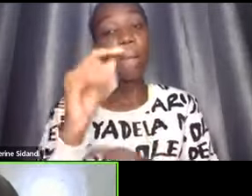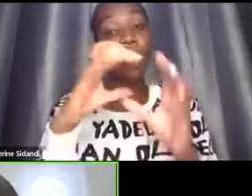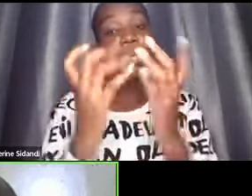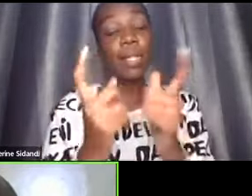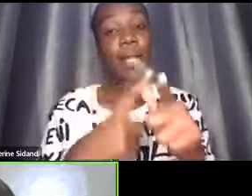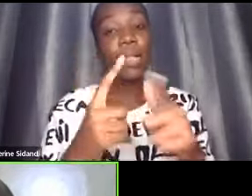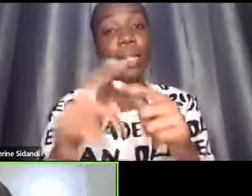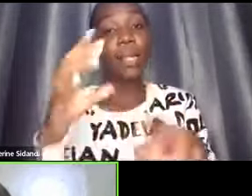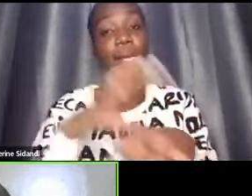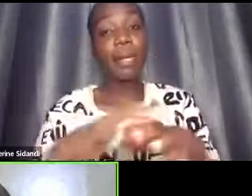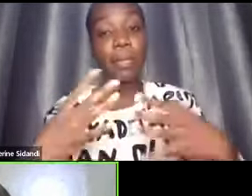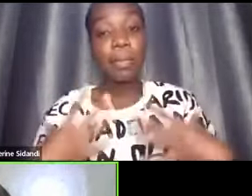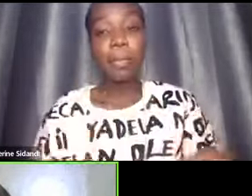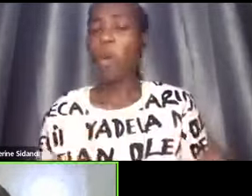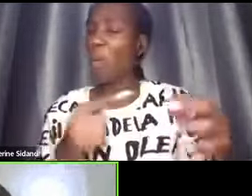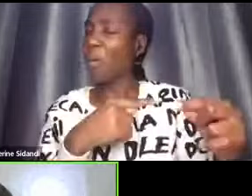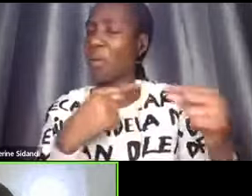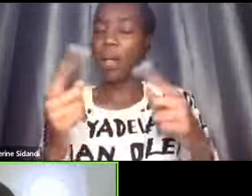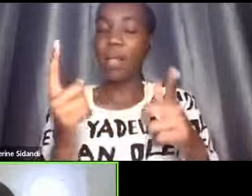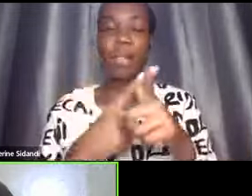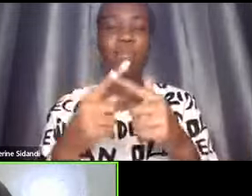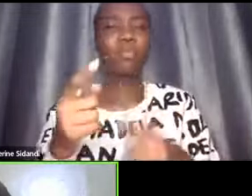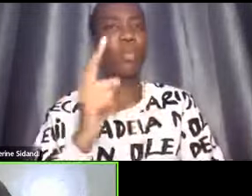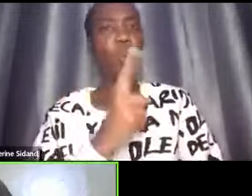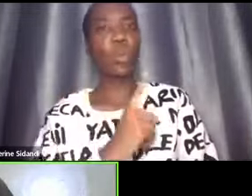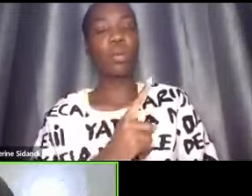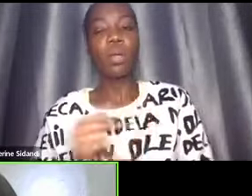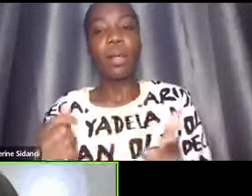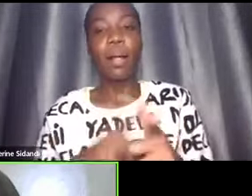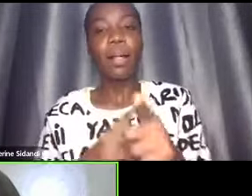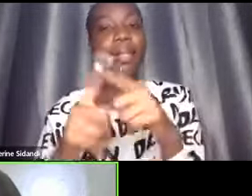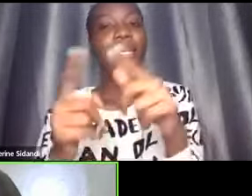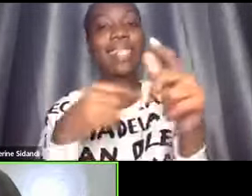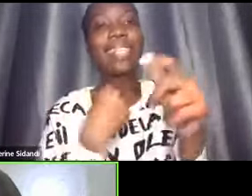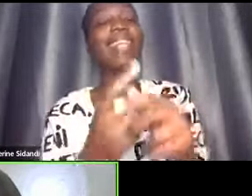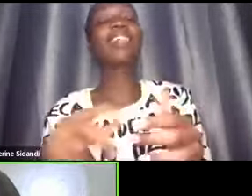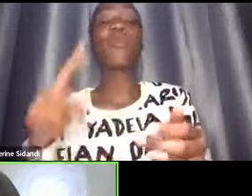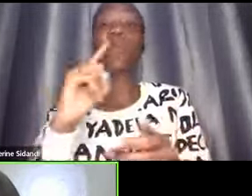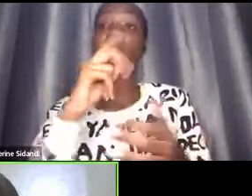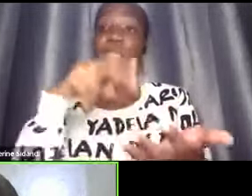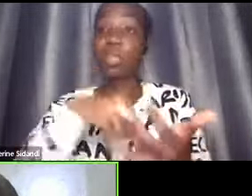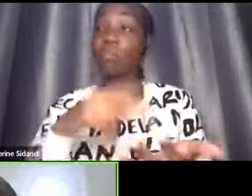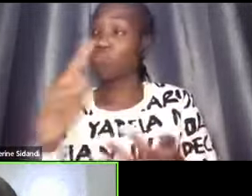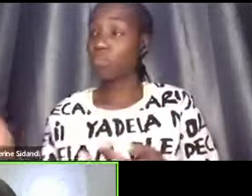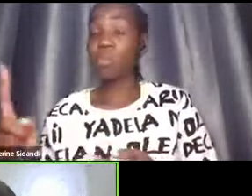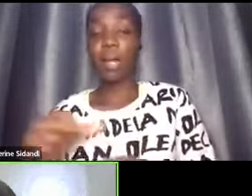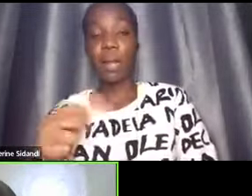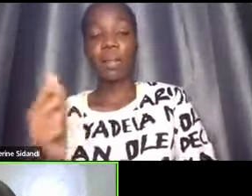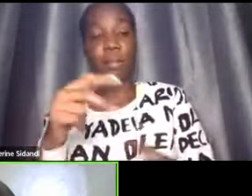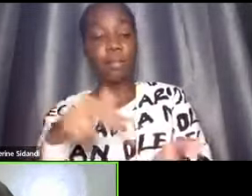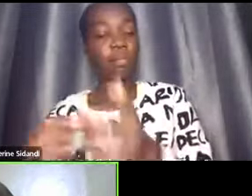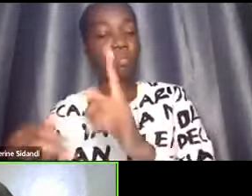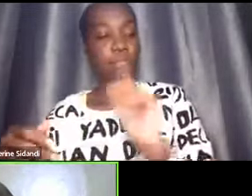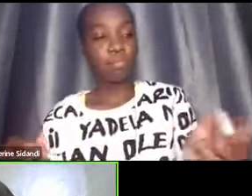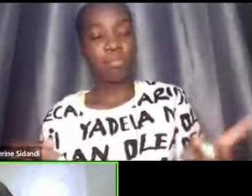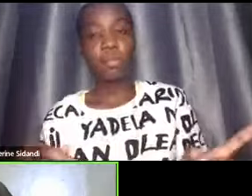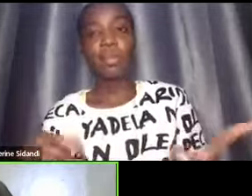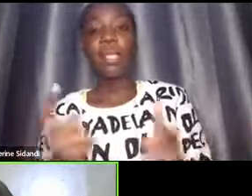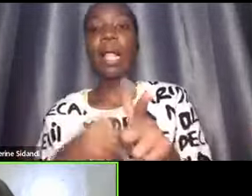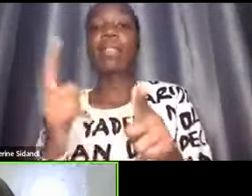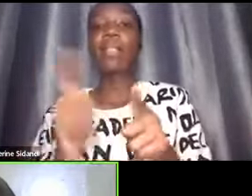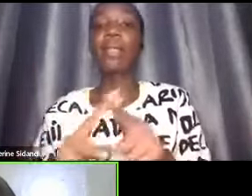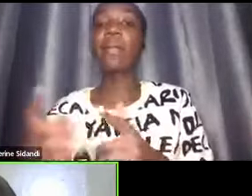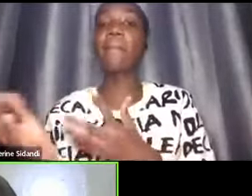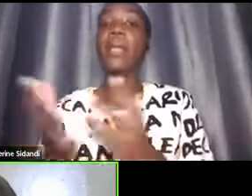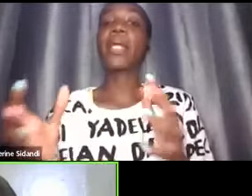He stops them and tells them to stand at two different sides of the table. And he brings a ball that has got two